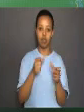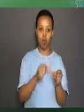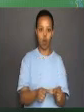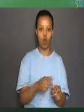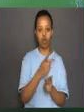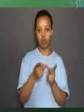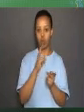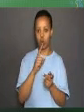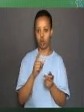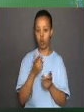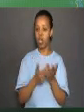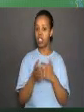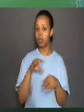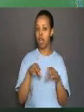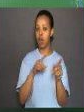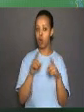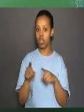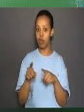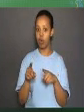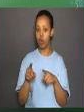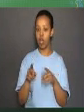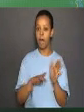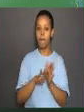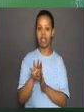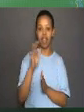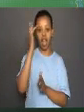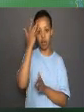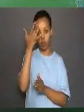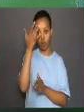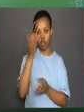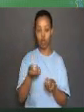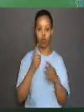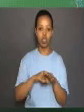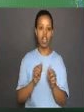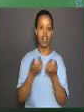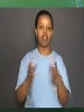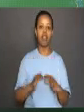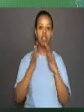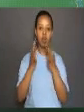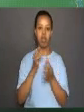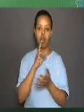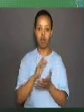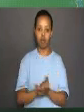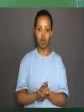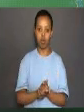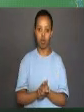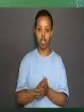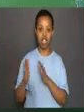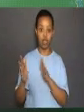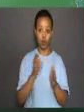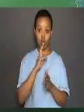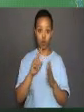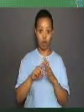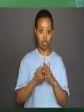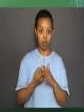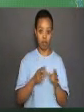will also discuss the ways bacterial diseases are transmitted. Are you ready to begin